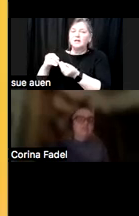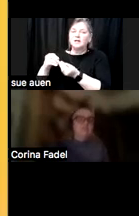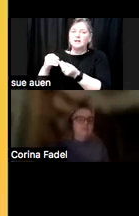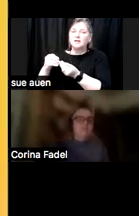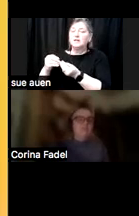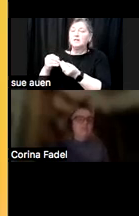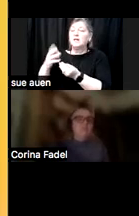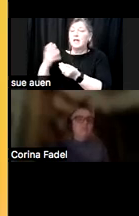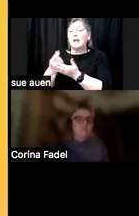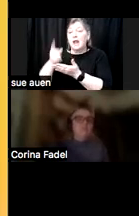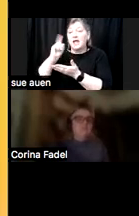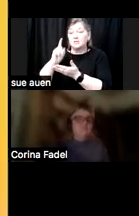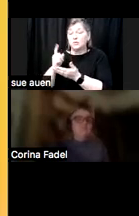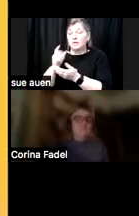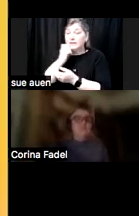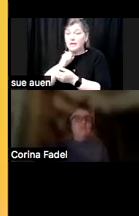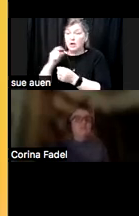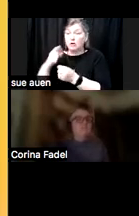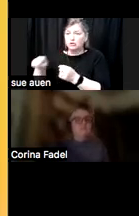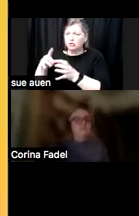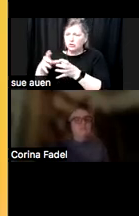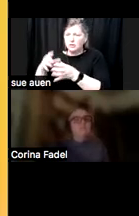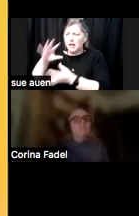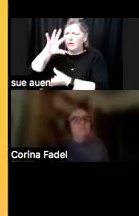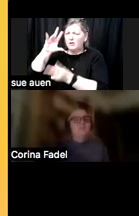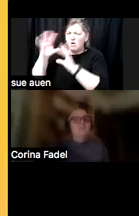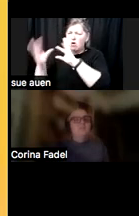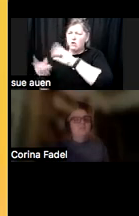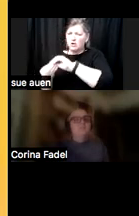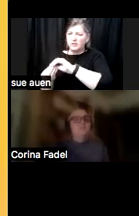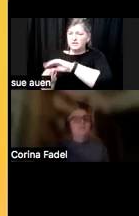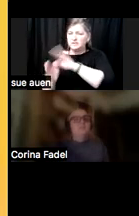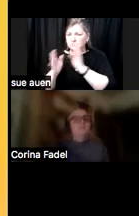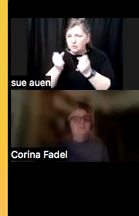circle, what ideas and systems can all of this shift?